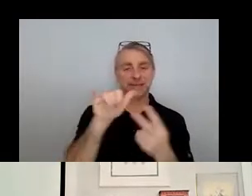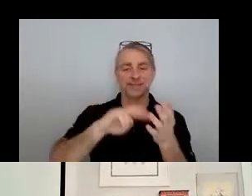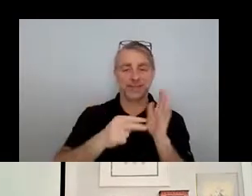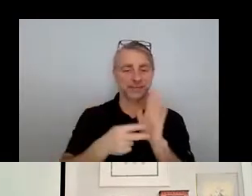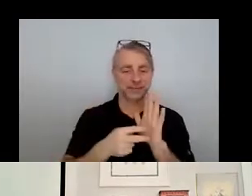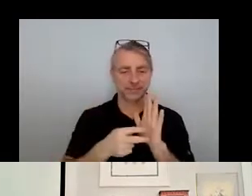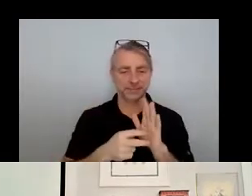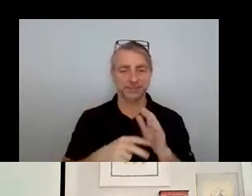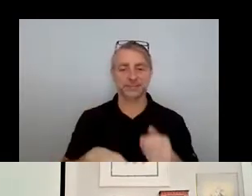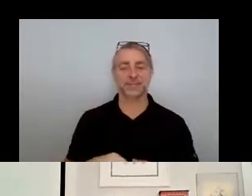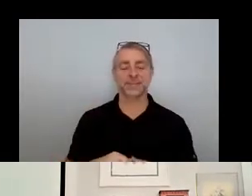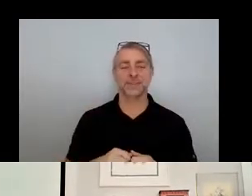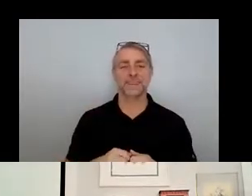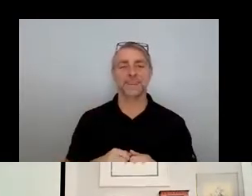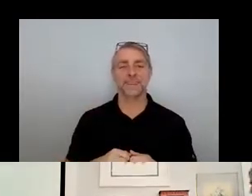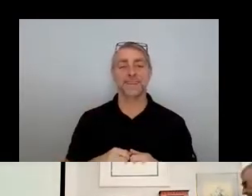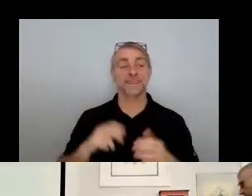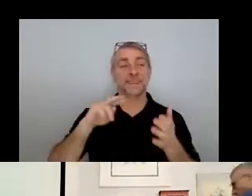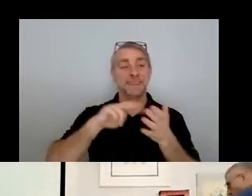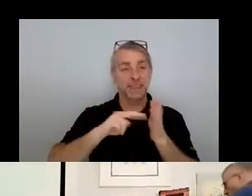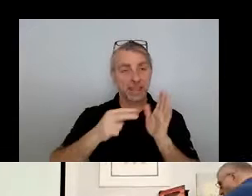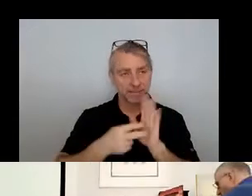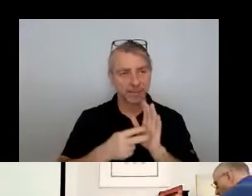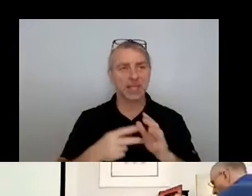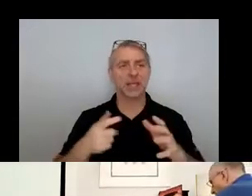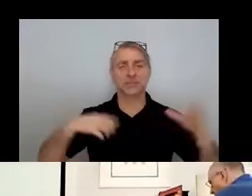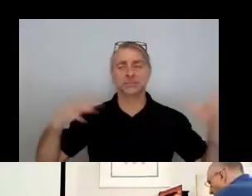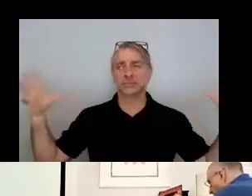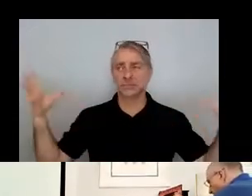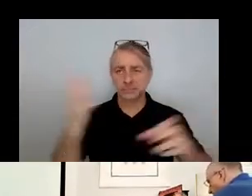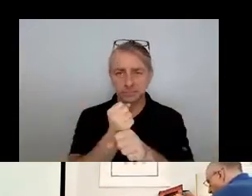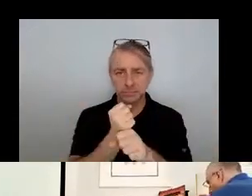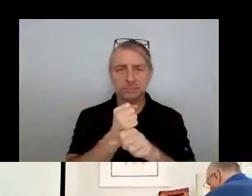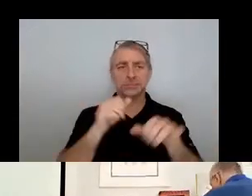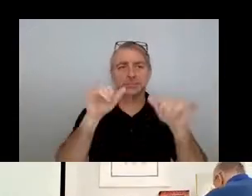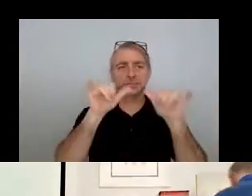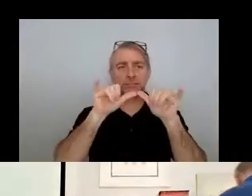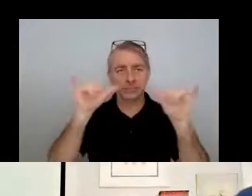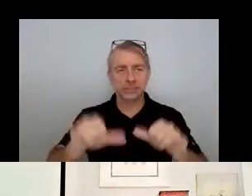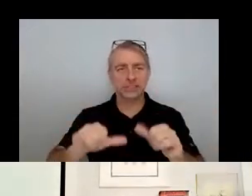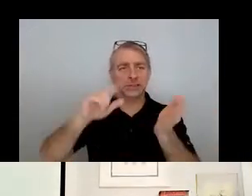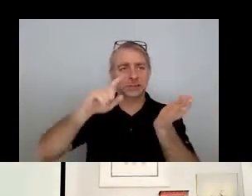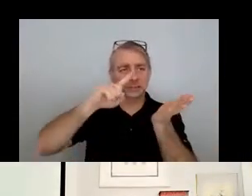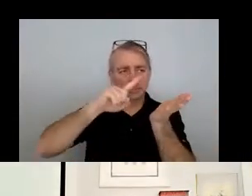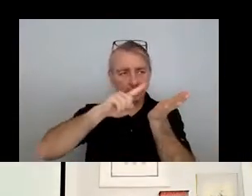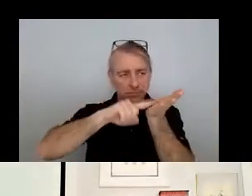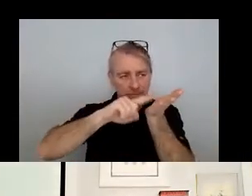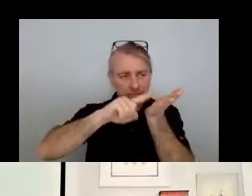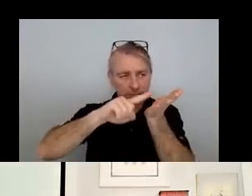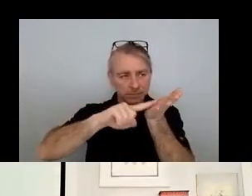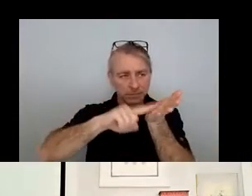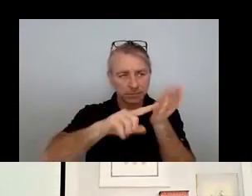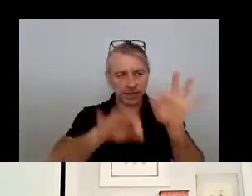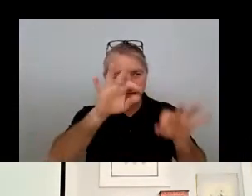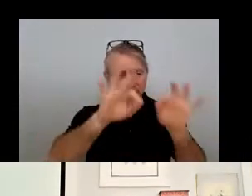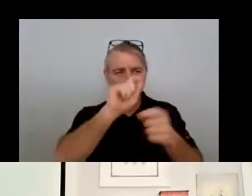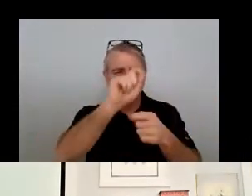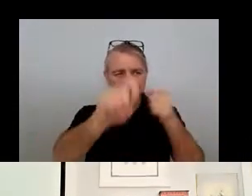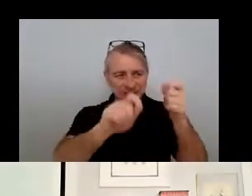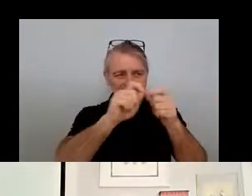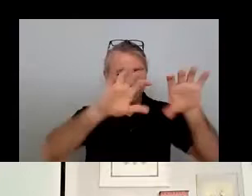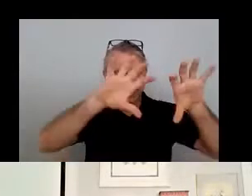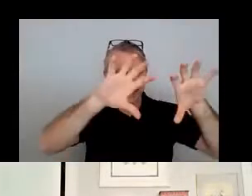more carefully about a systematic and replicable search for a set of studies on